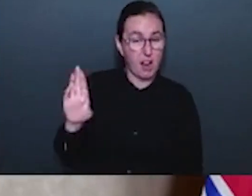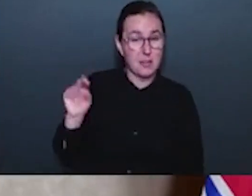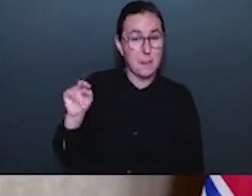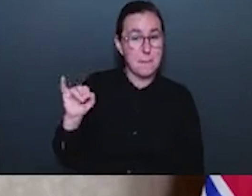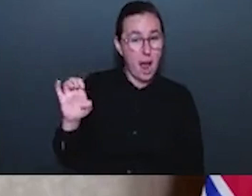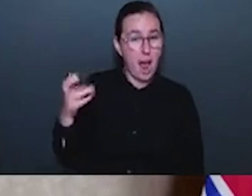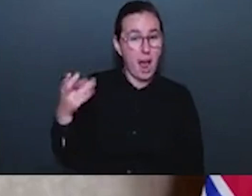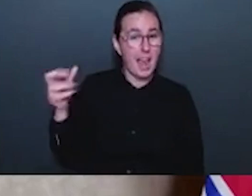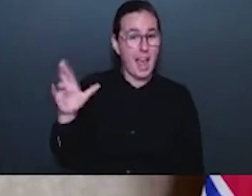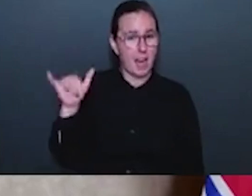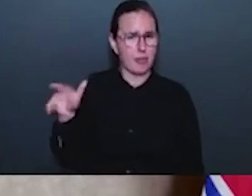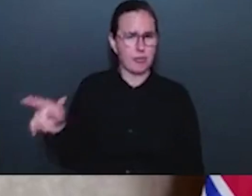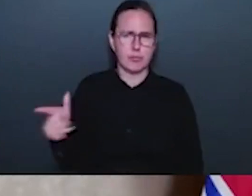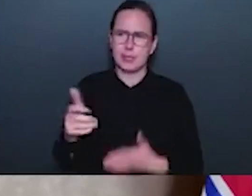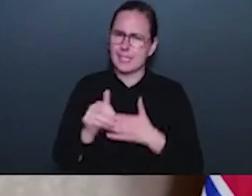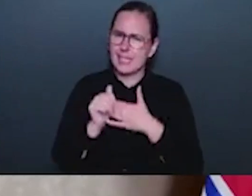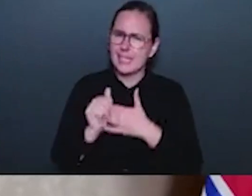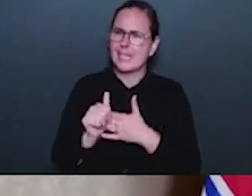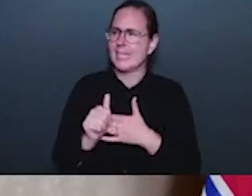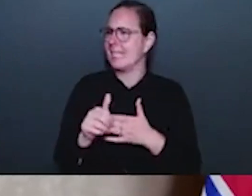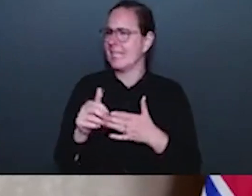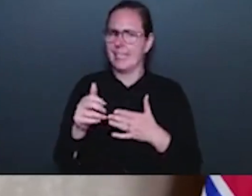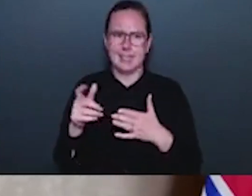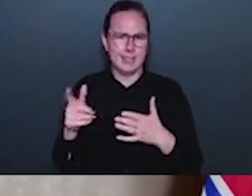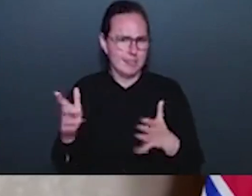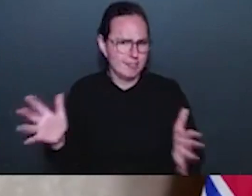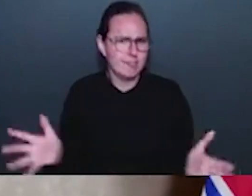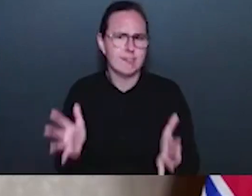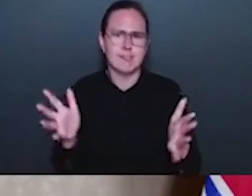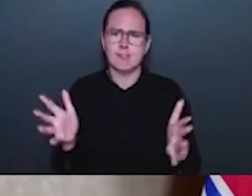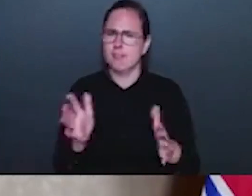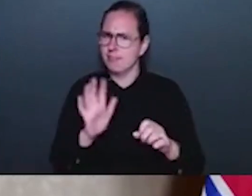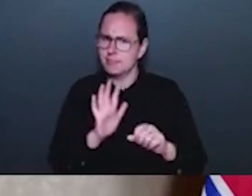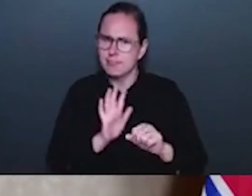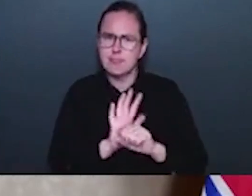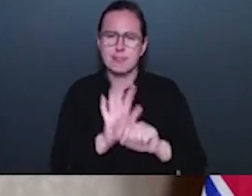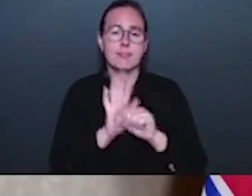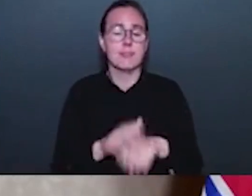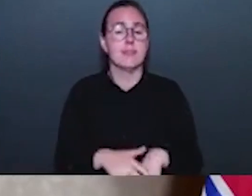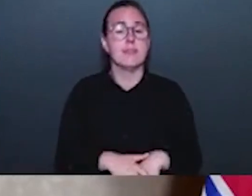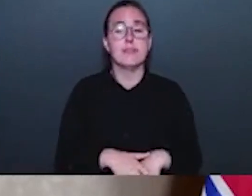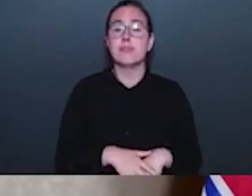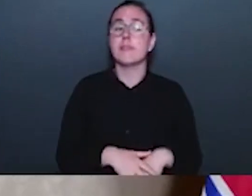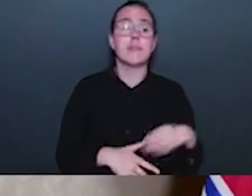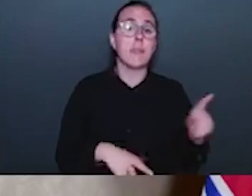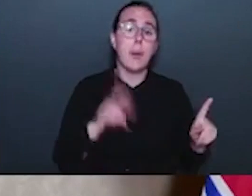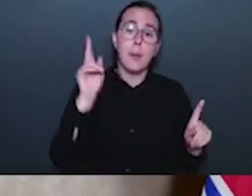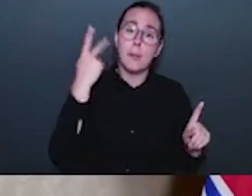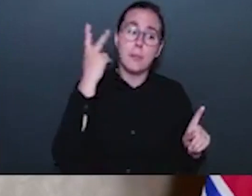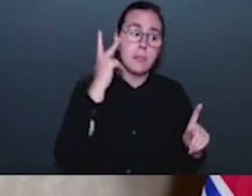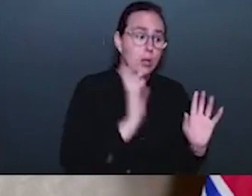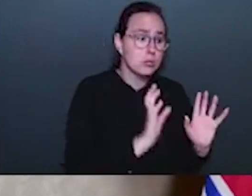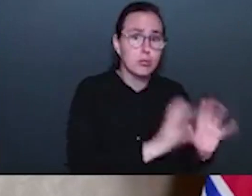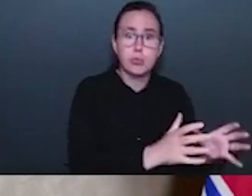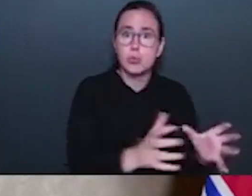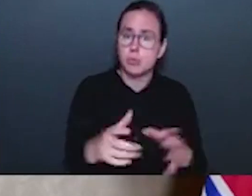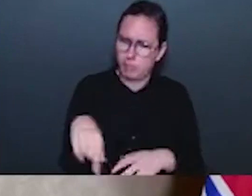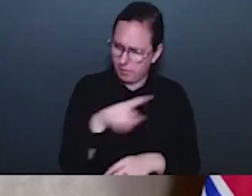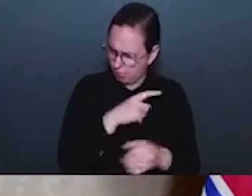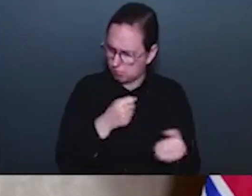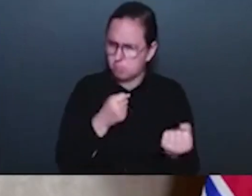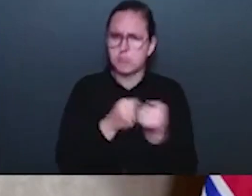and to prepare for this critical step, it took leadership from a diverse group of